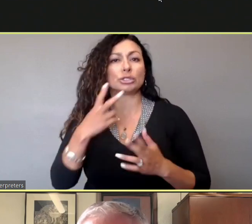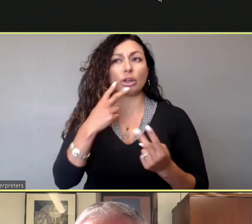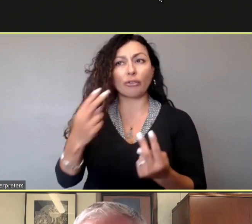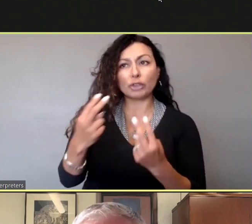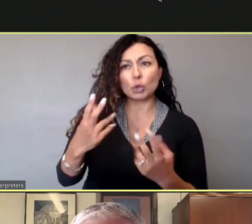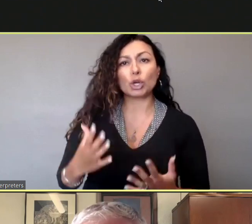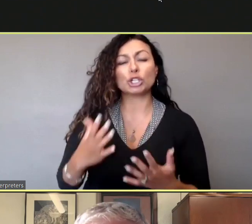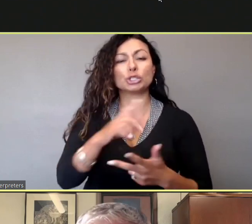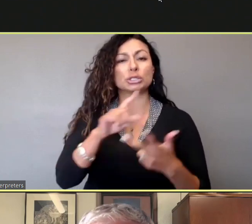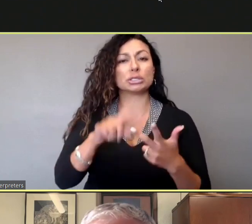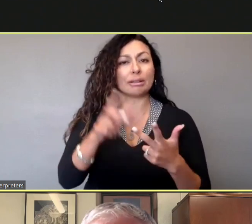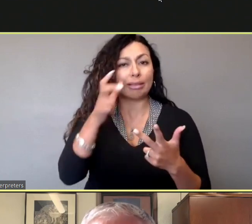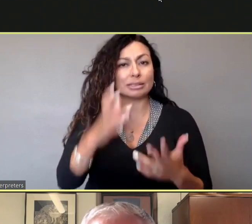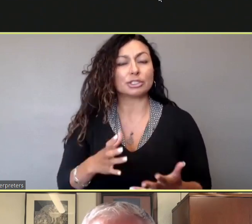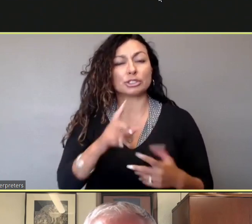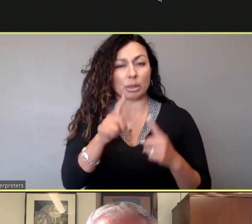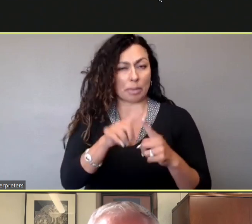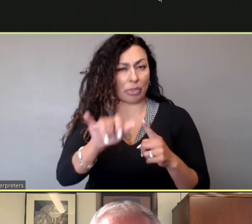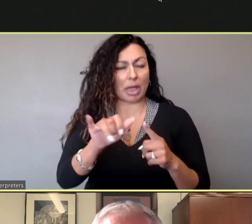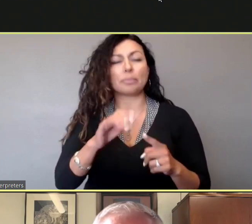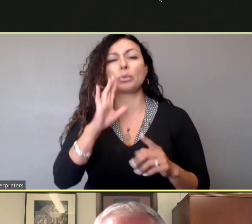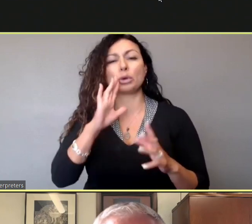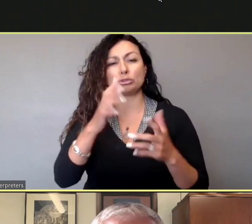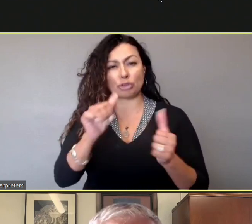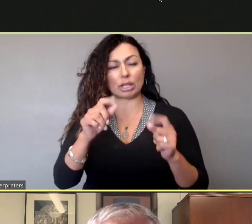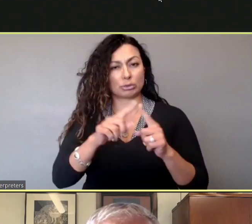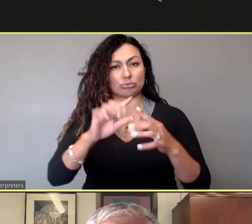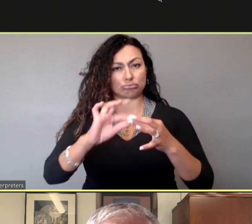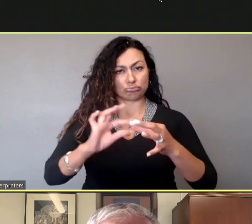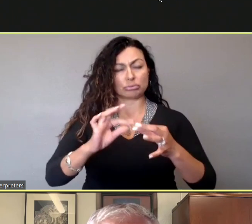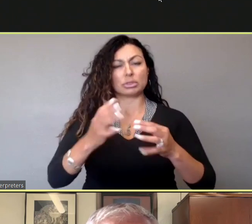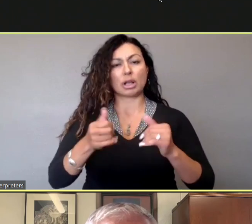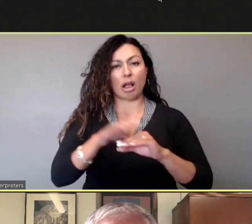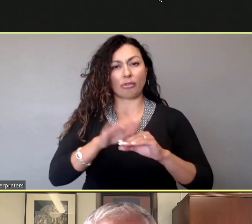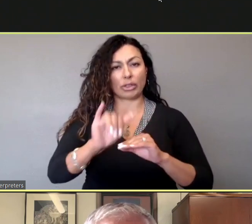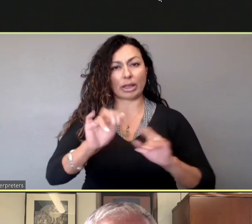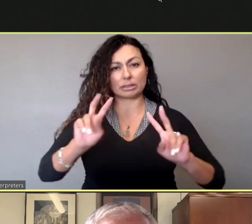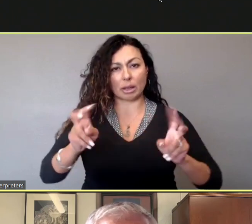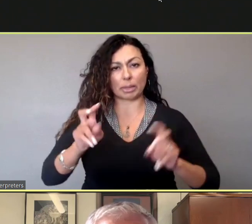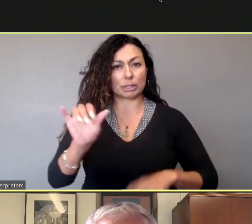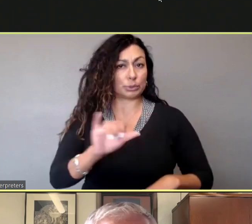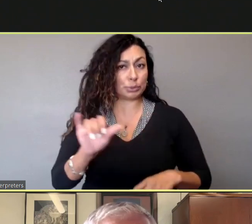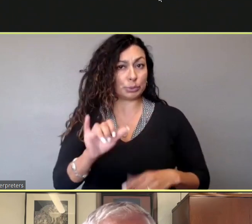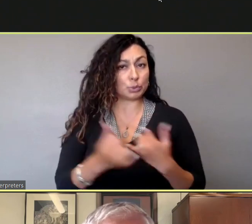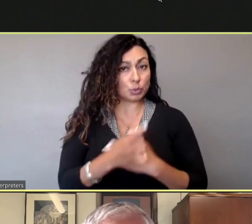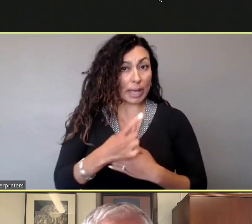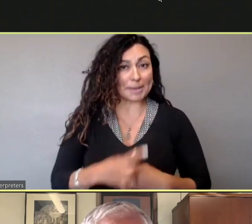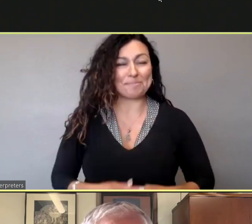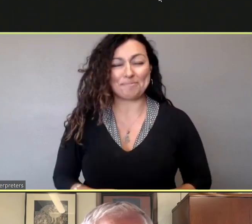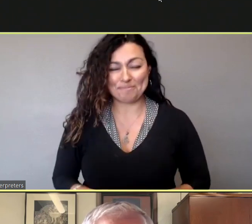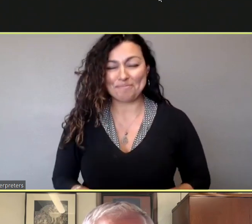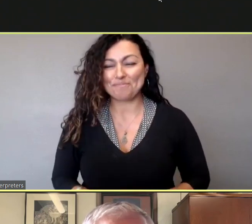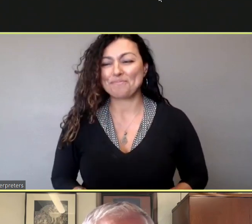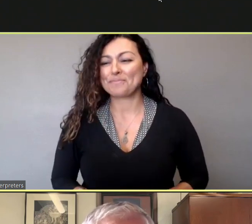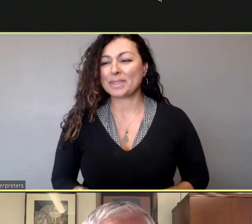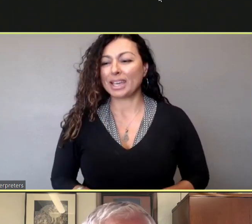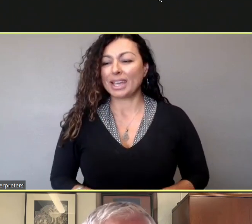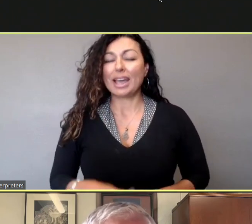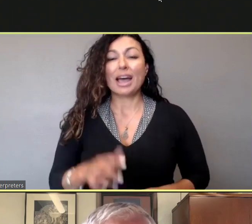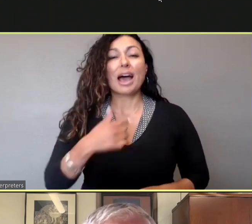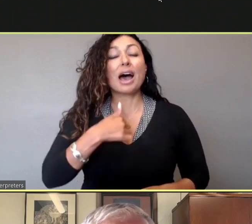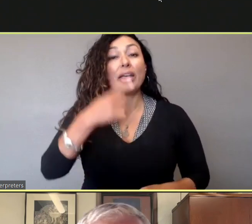listeners about that as well. So we'll try to make sure we cover that today as well. I